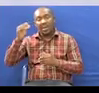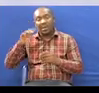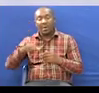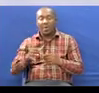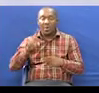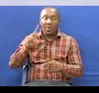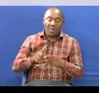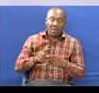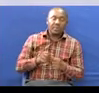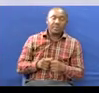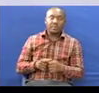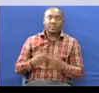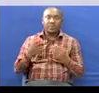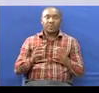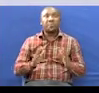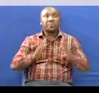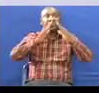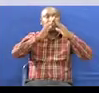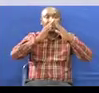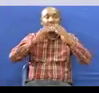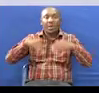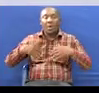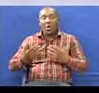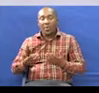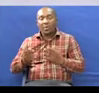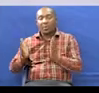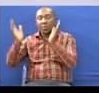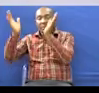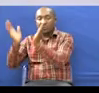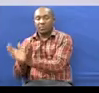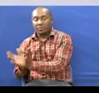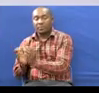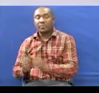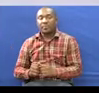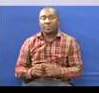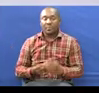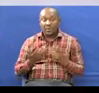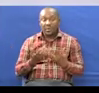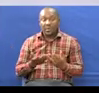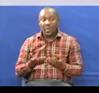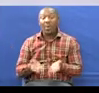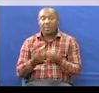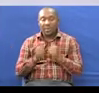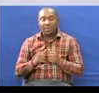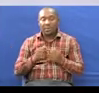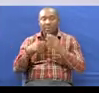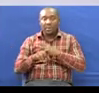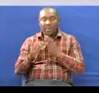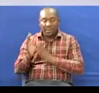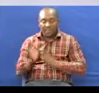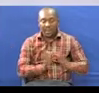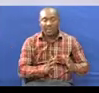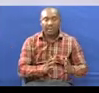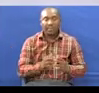the alternative ways of increasing, or it can be increasing or improving the living standard of their people. So it can